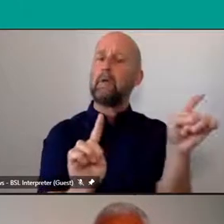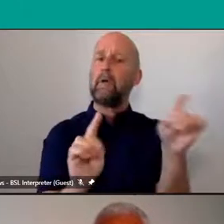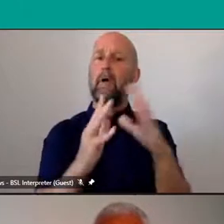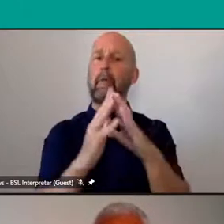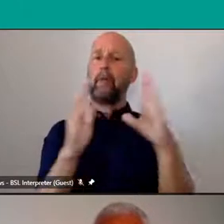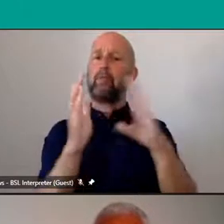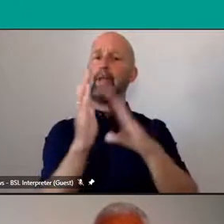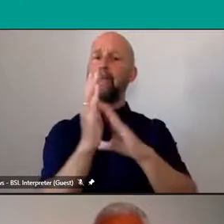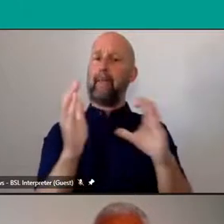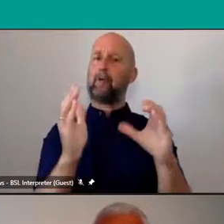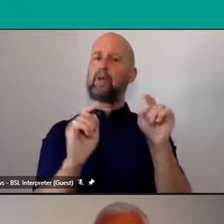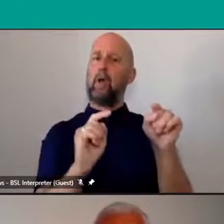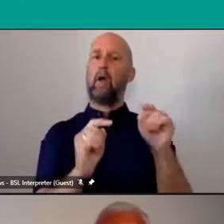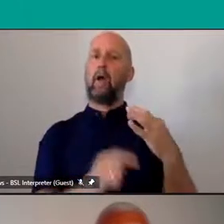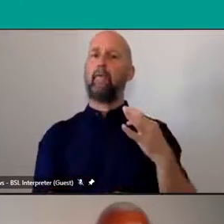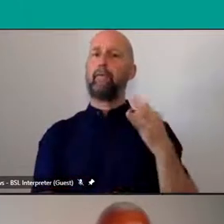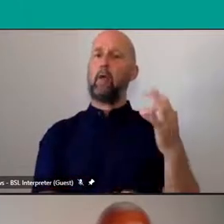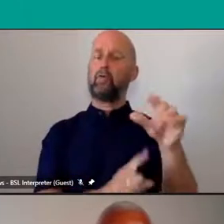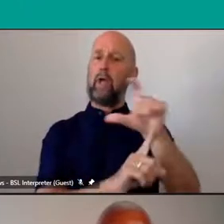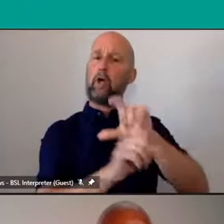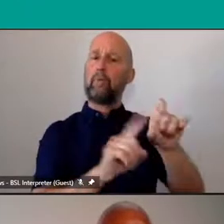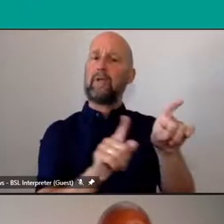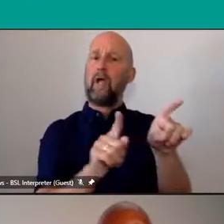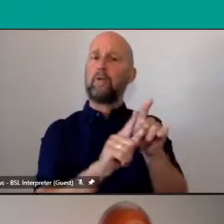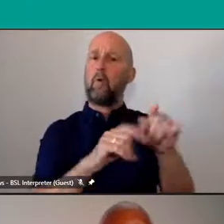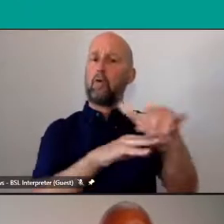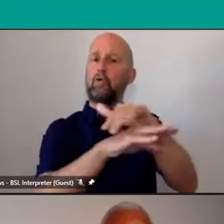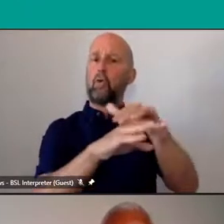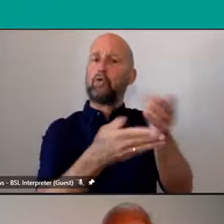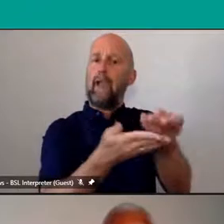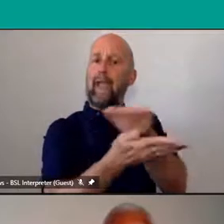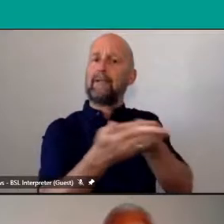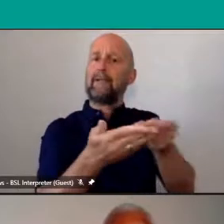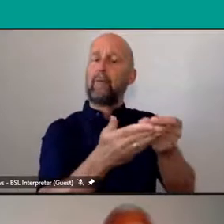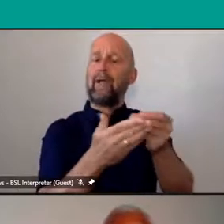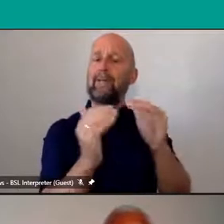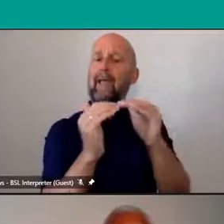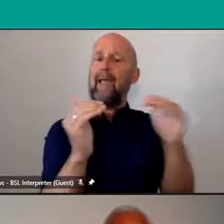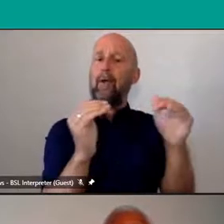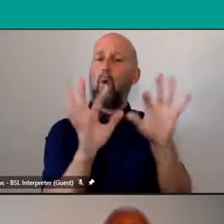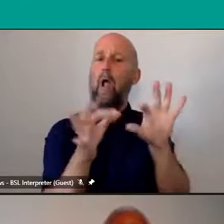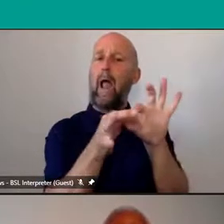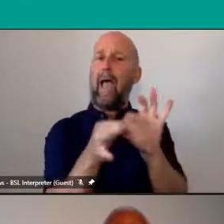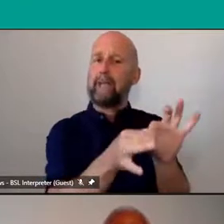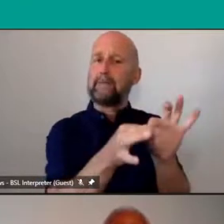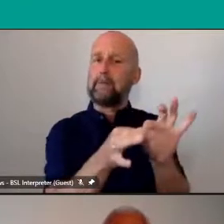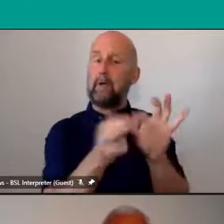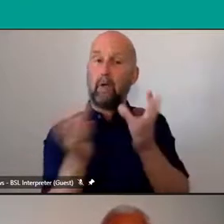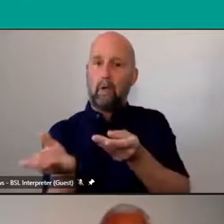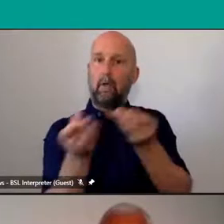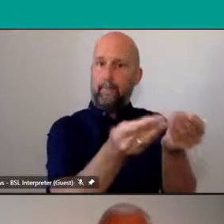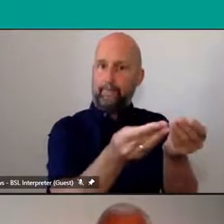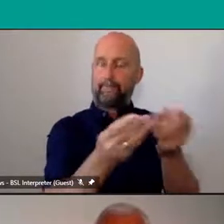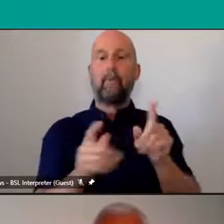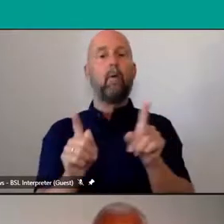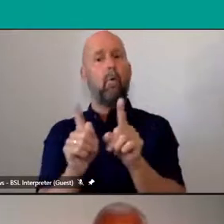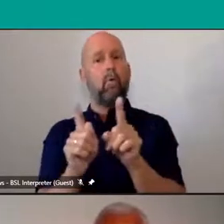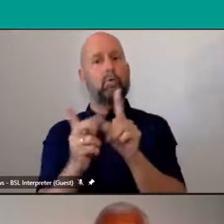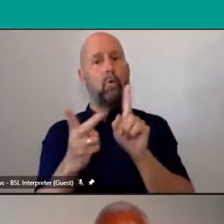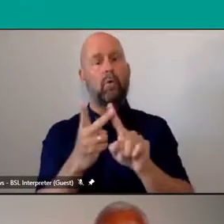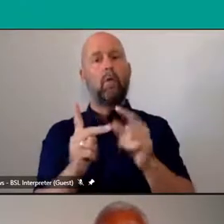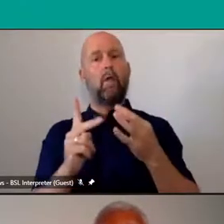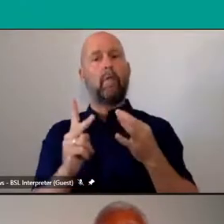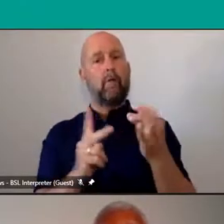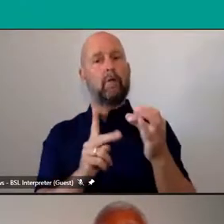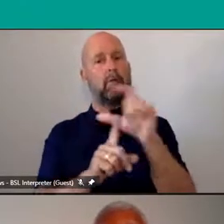Manchester Voluntary Community and Social Enterprise Equalities Alliance, the Voluntary Community and